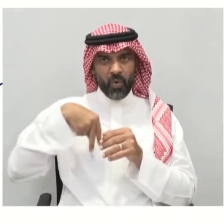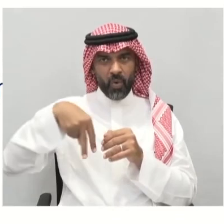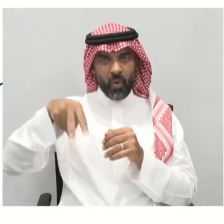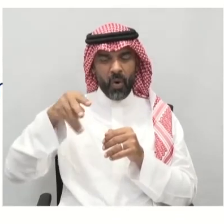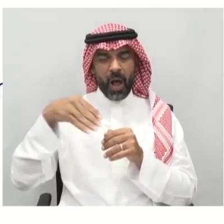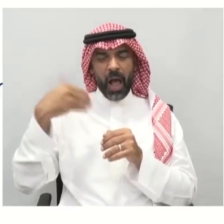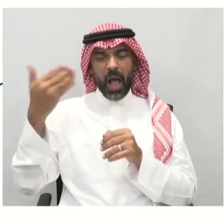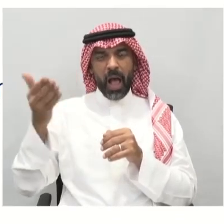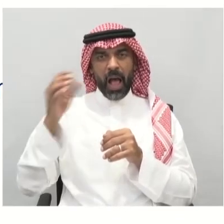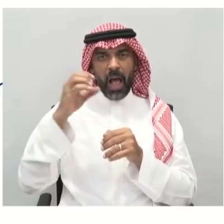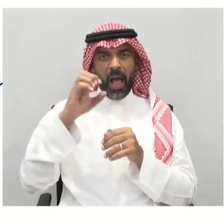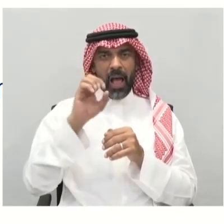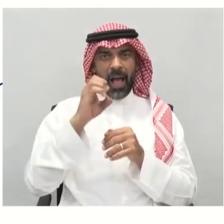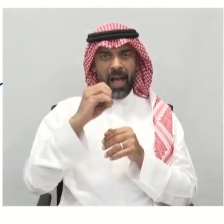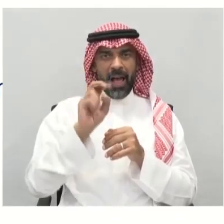play.